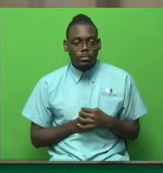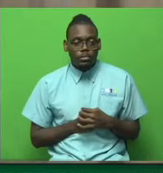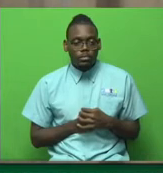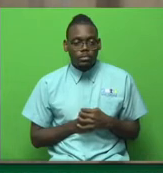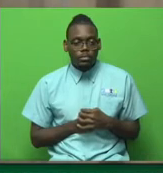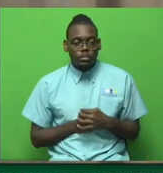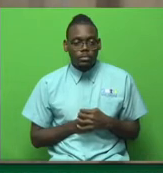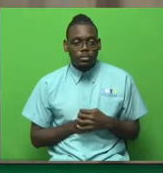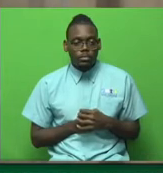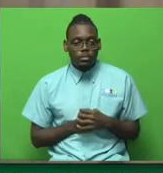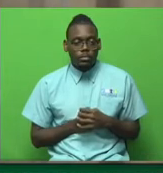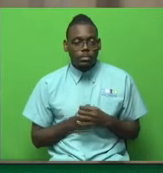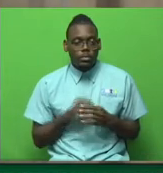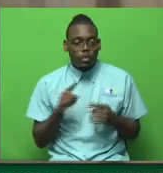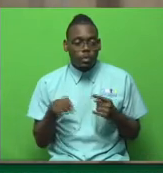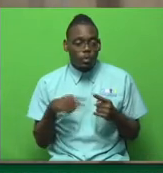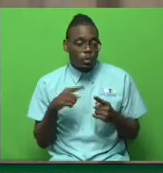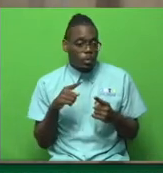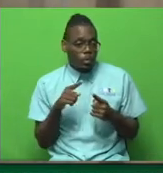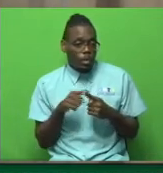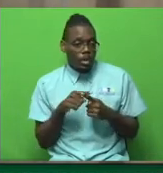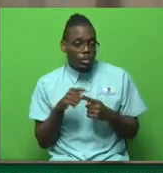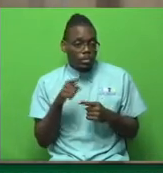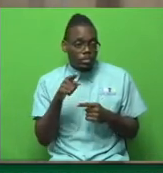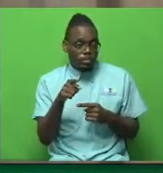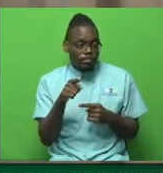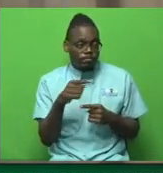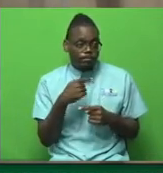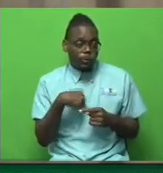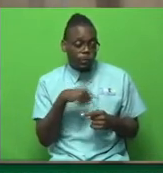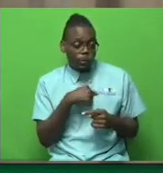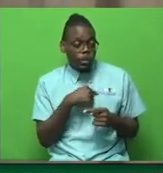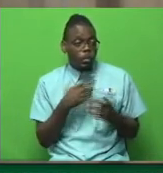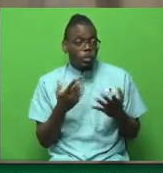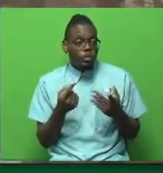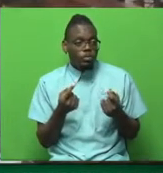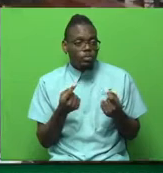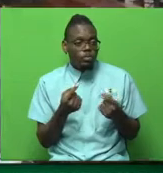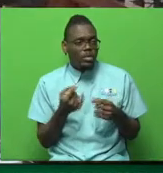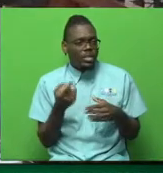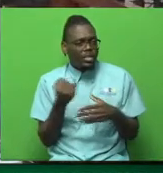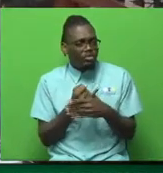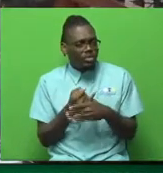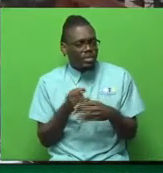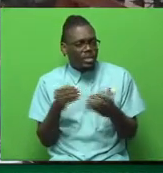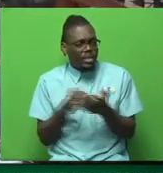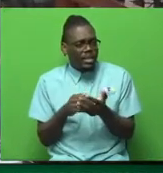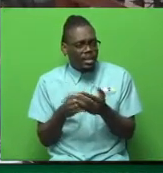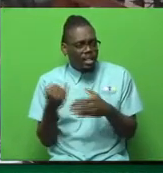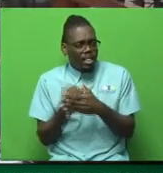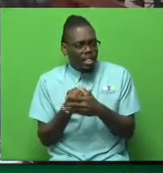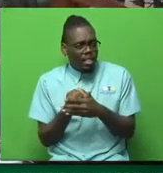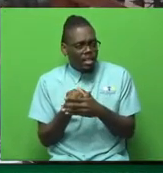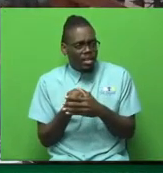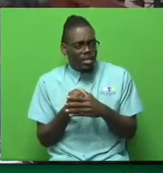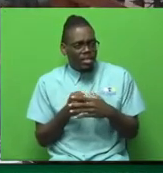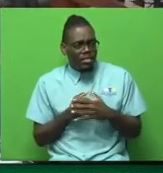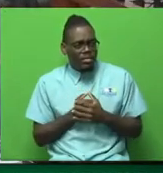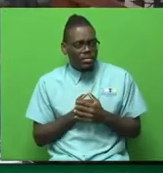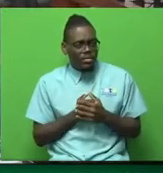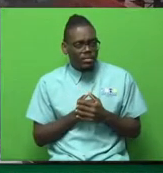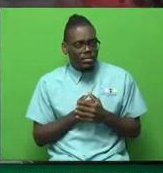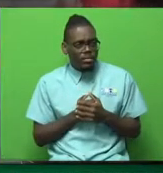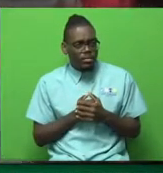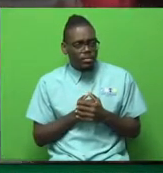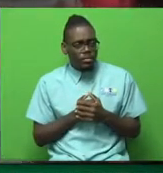Minister the minister of Public Utilities could have said that well I was wondering if you asked him a question and he